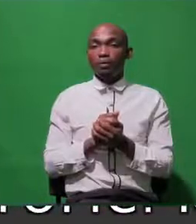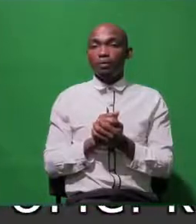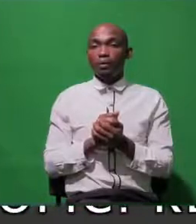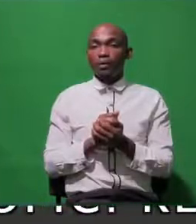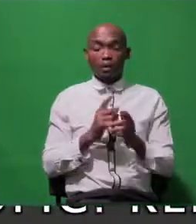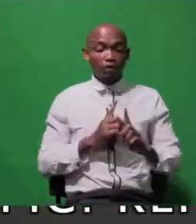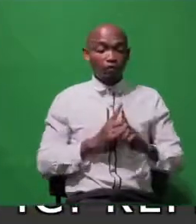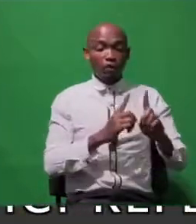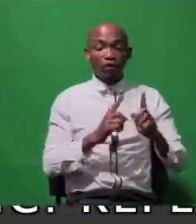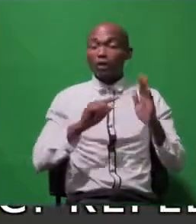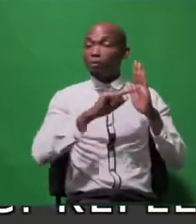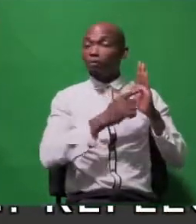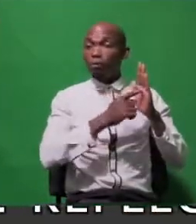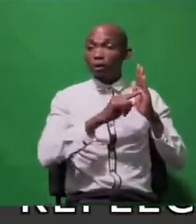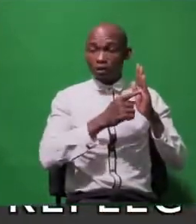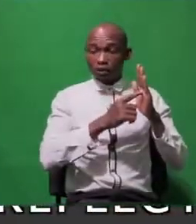points.